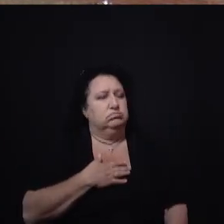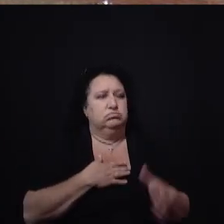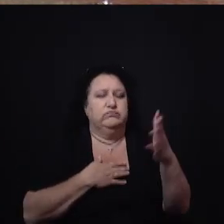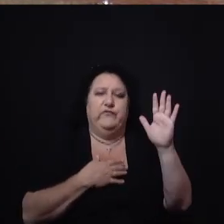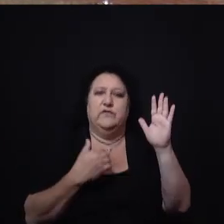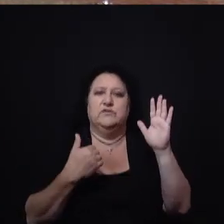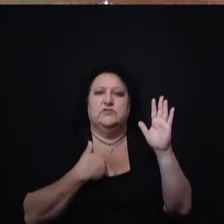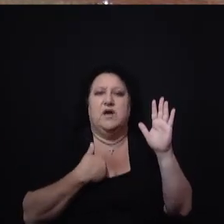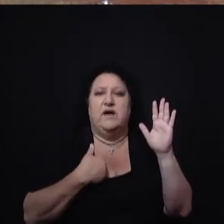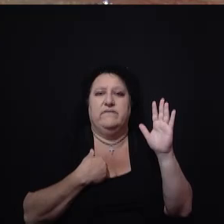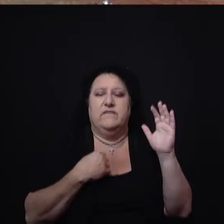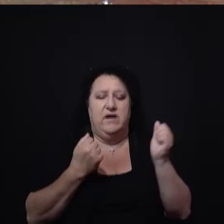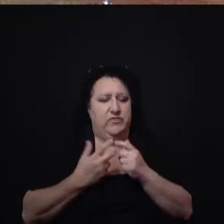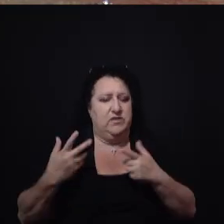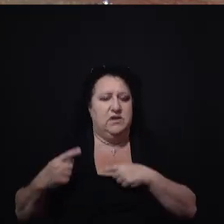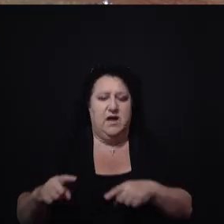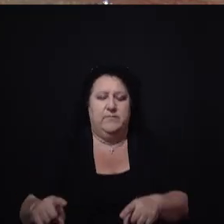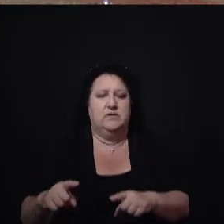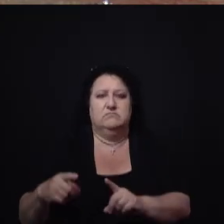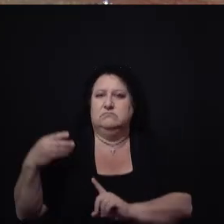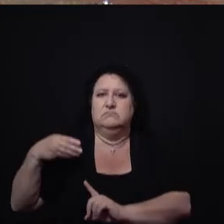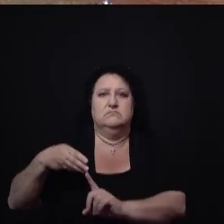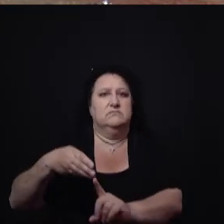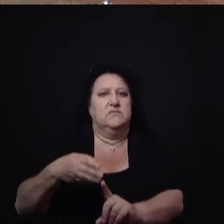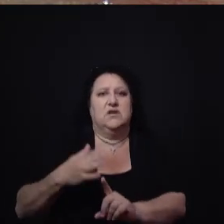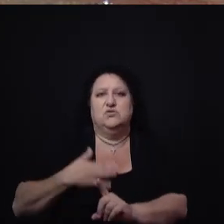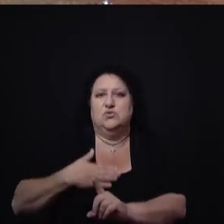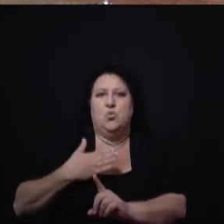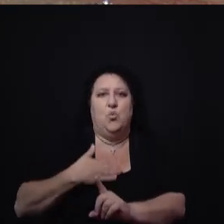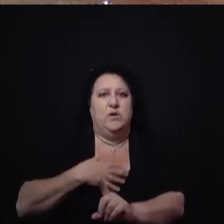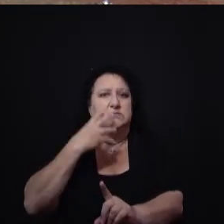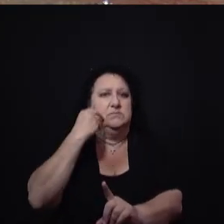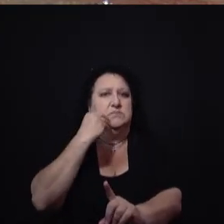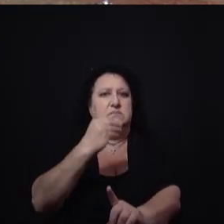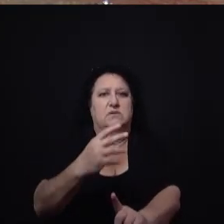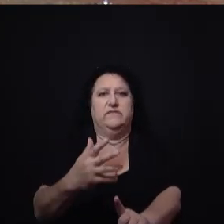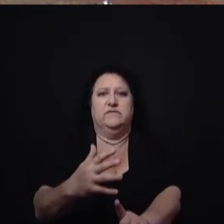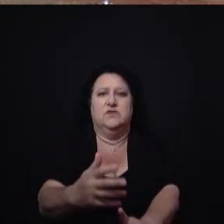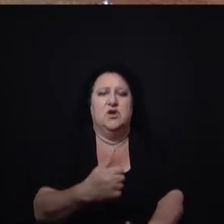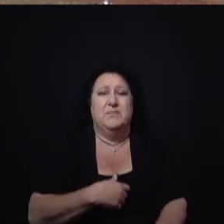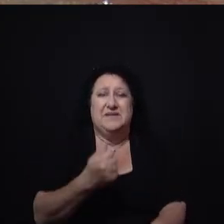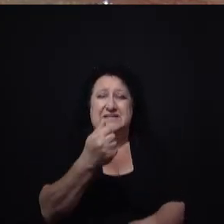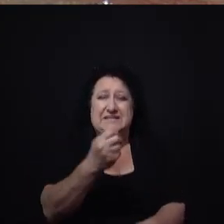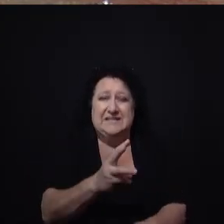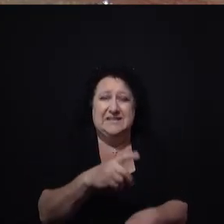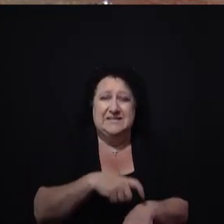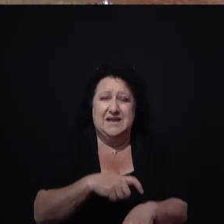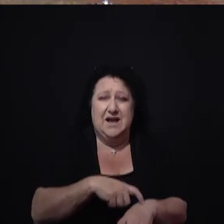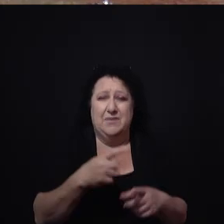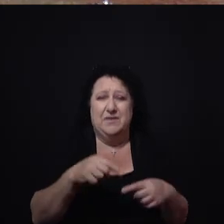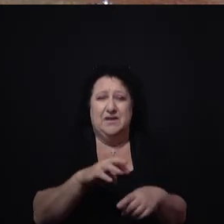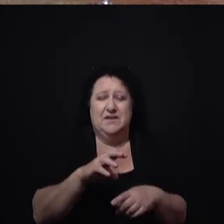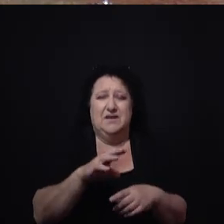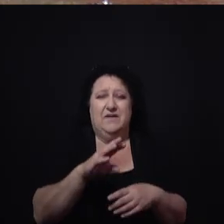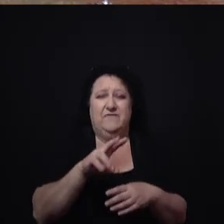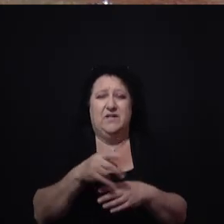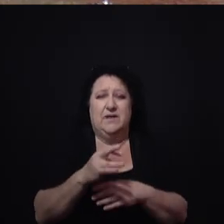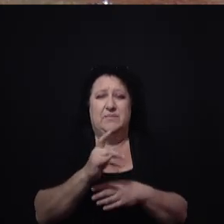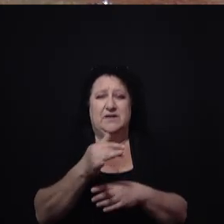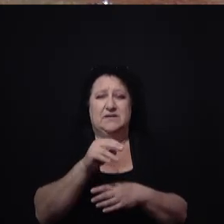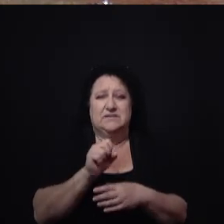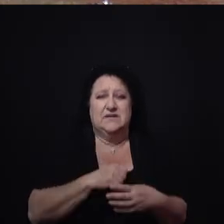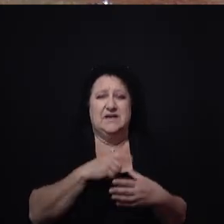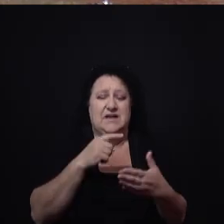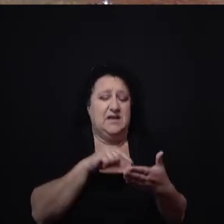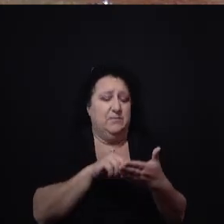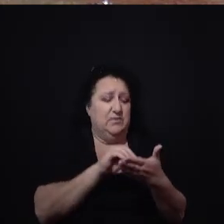He wrote the book of Philippians, the letter of Philippians, 4 short chapters while he was imprisoned. 16 times he says, rejoice, rejoice in the Lord again, I say, rejoice